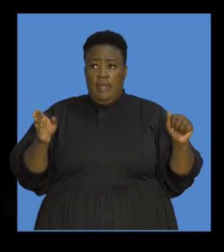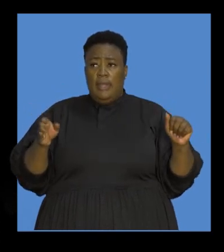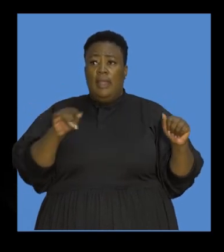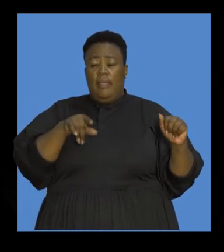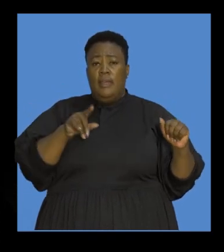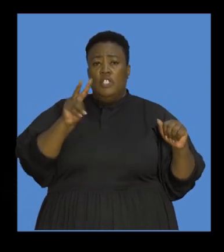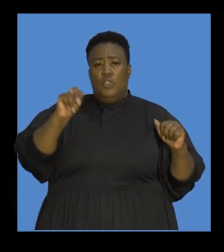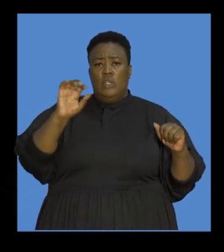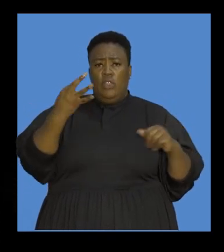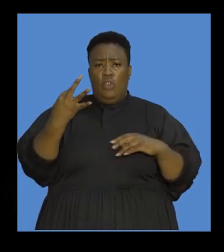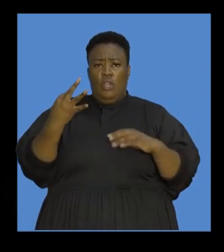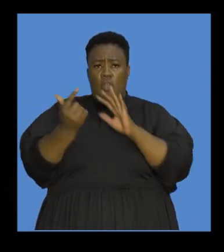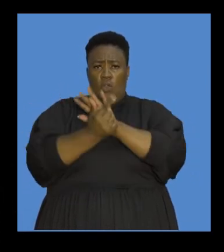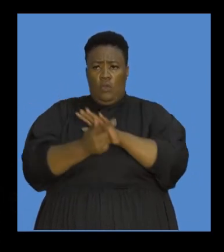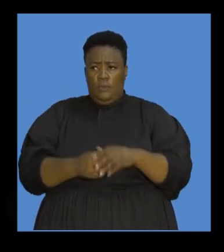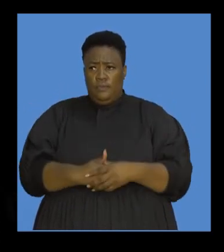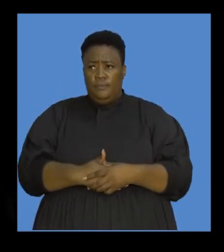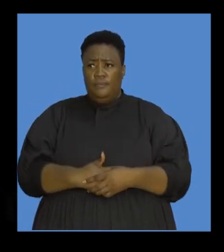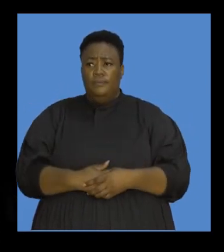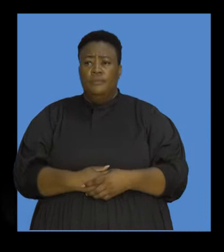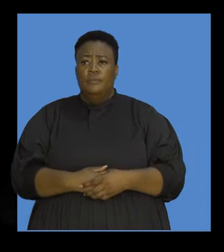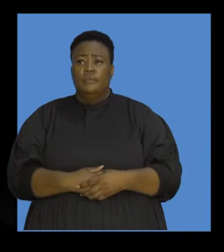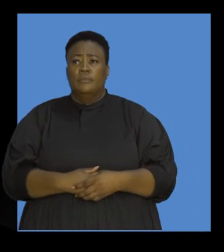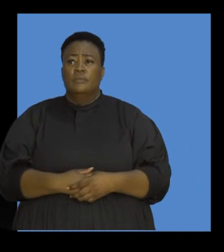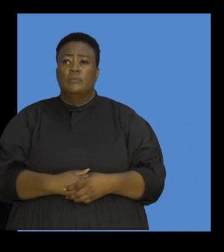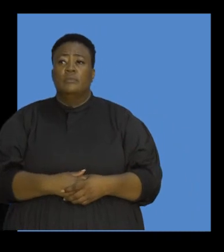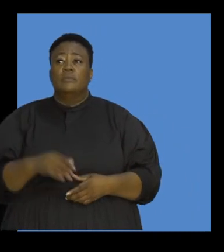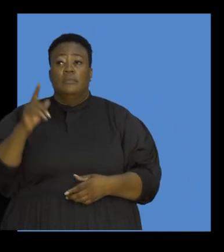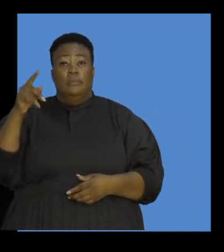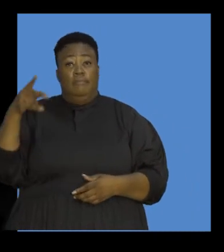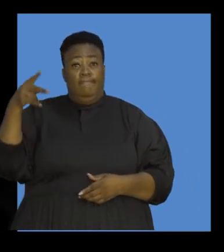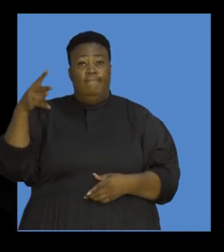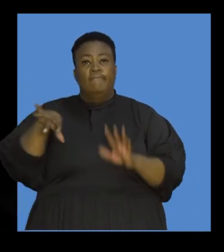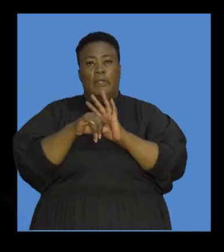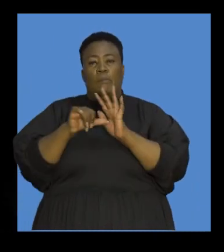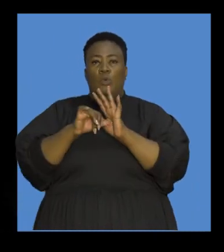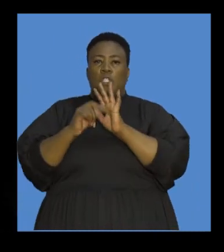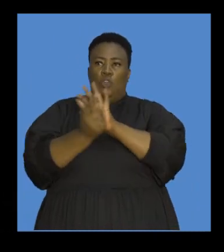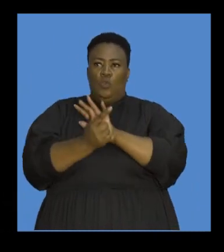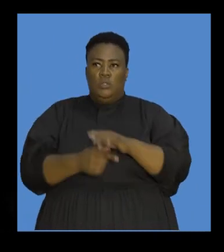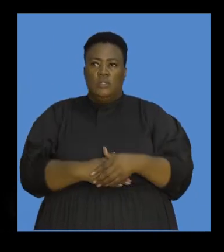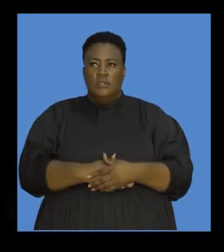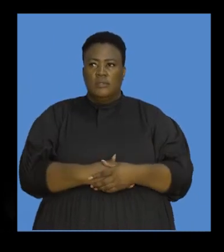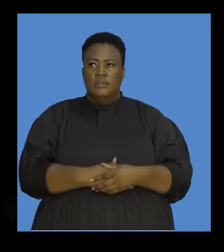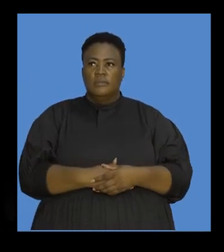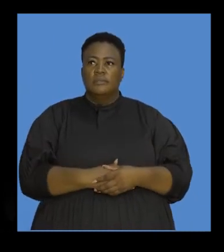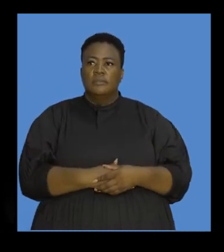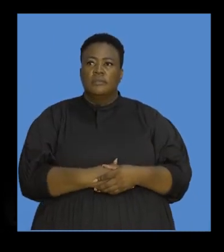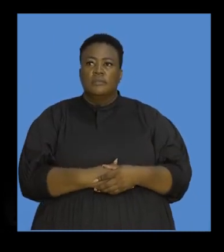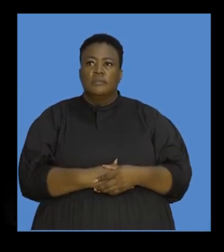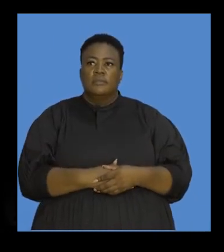That is Newton's third law. That's just another way of writing it. Two very, very, very important